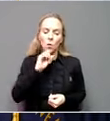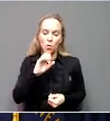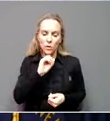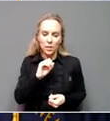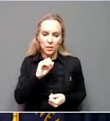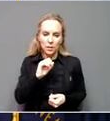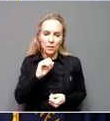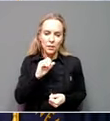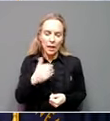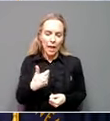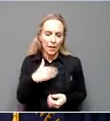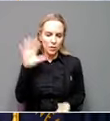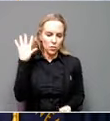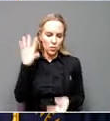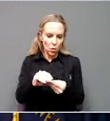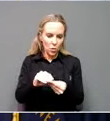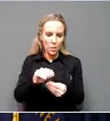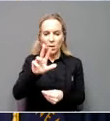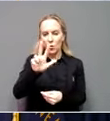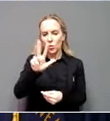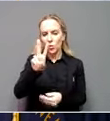we have total